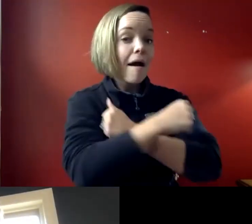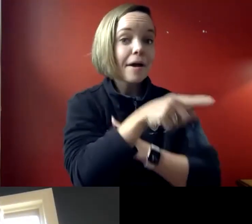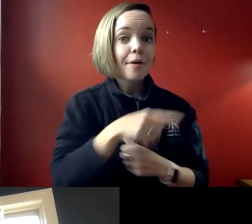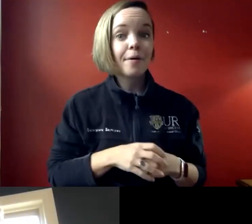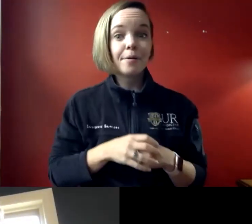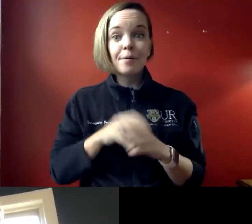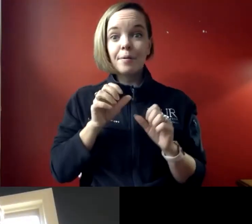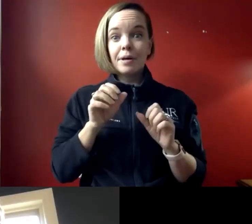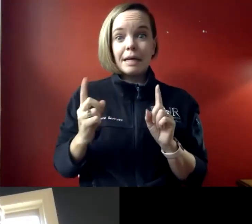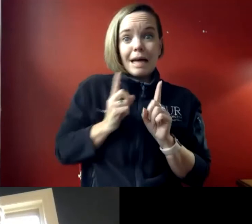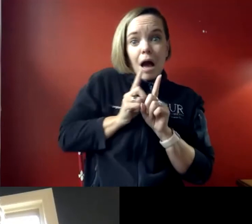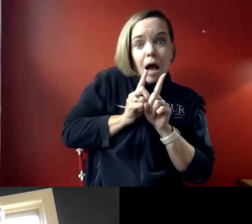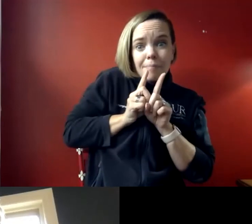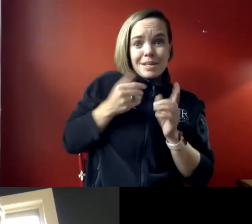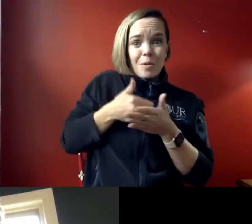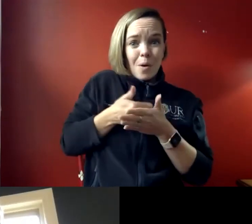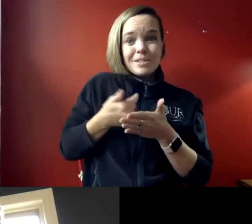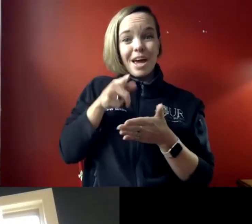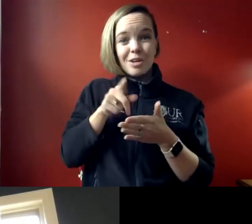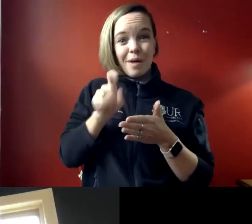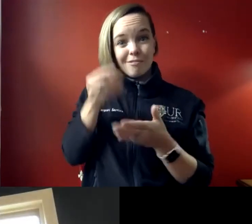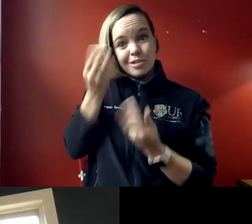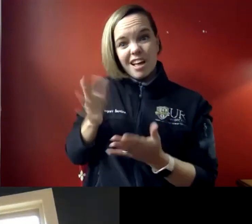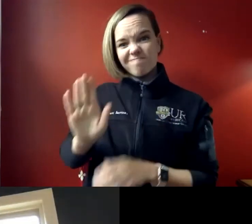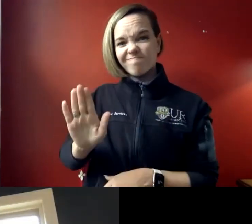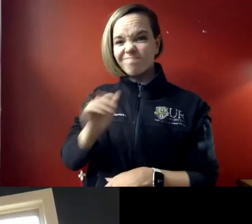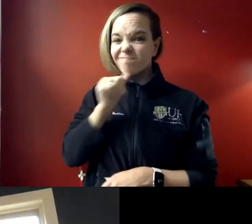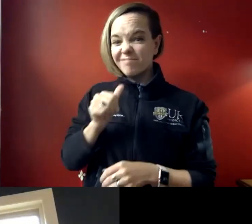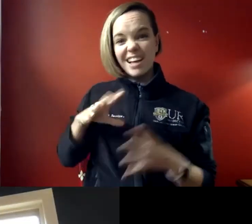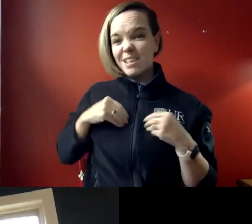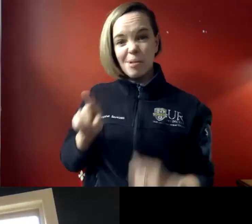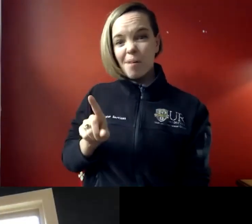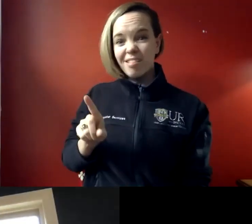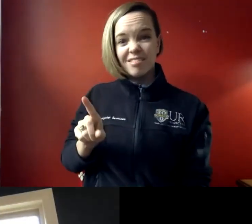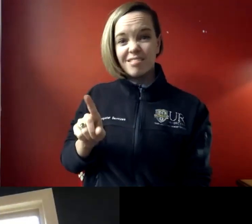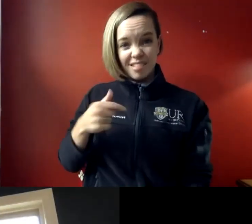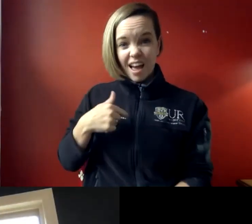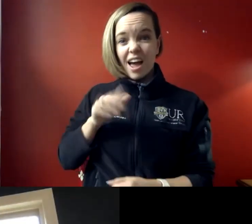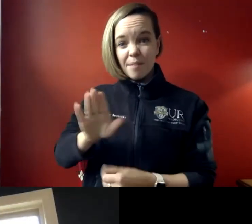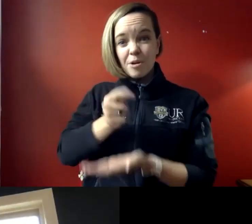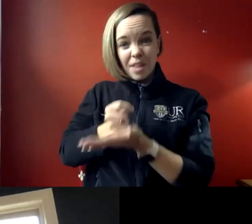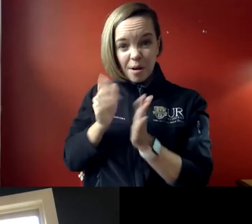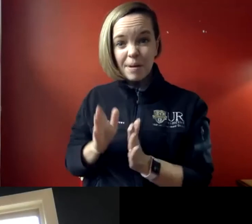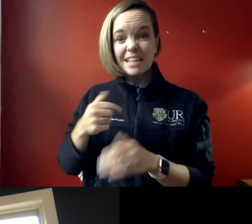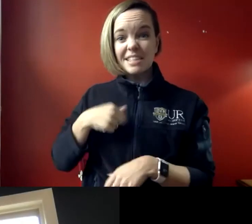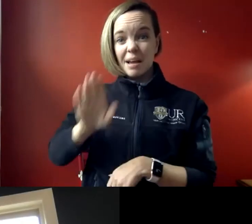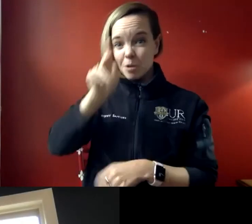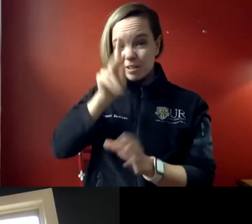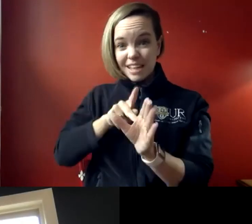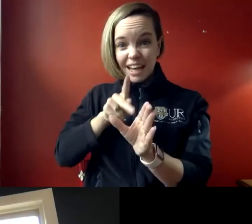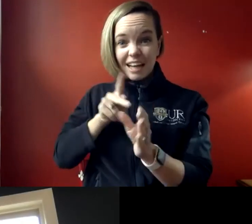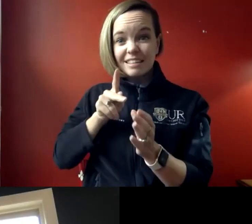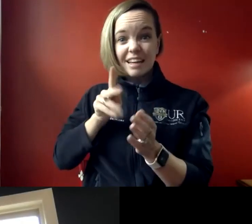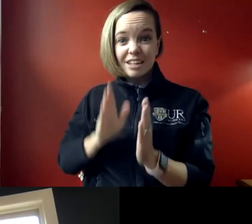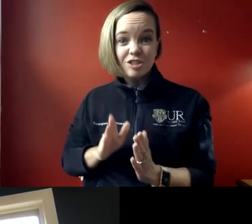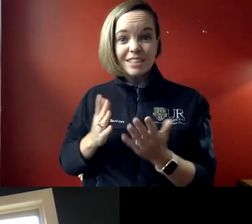say, that's not really acceptable here. I'm your psychiatrist, I'm your therapist. And, same thing with juveniles, with acting